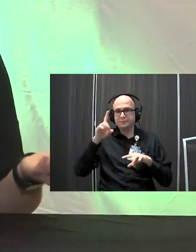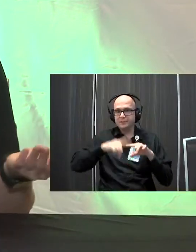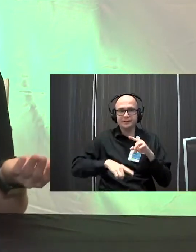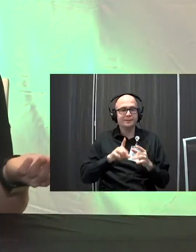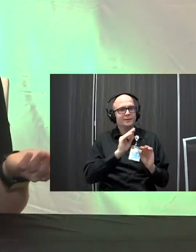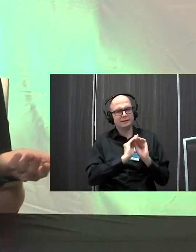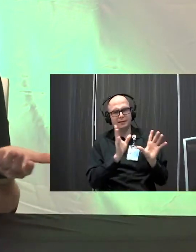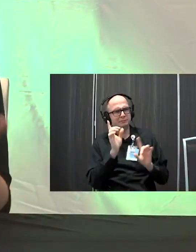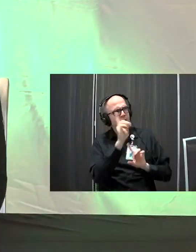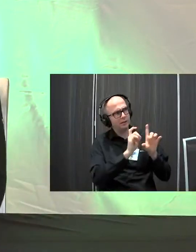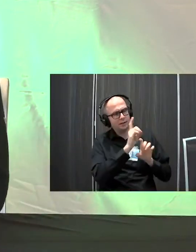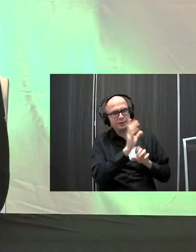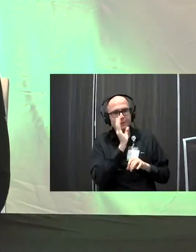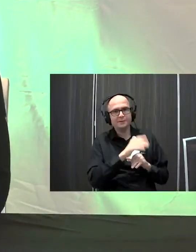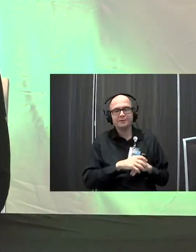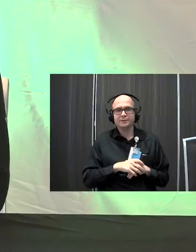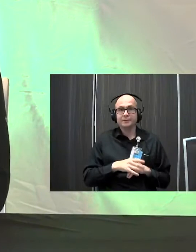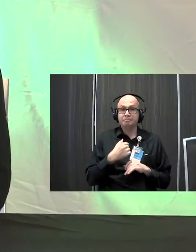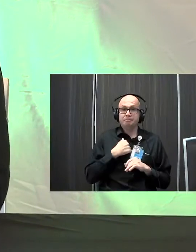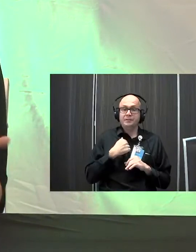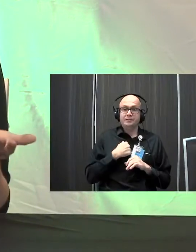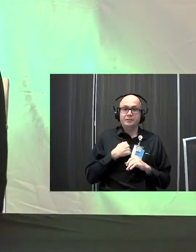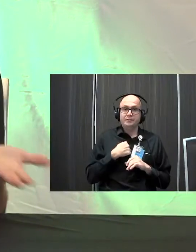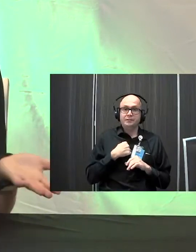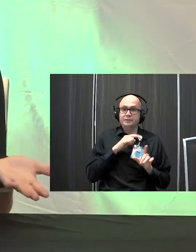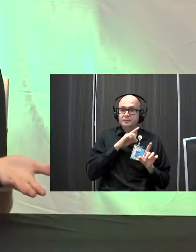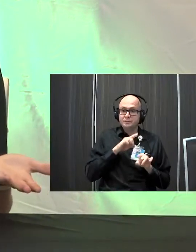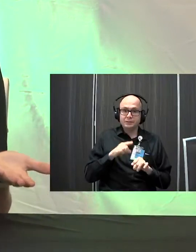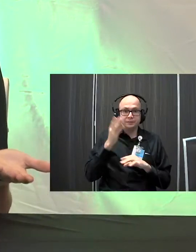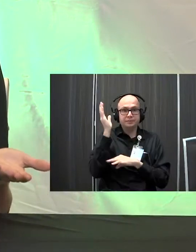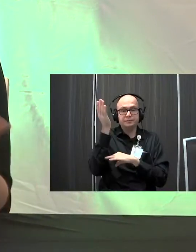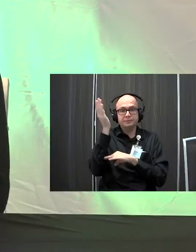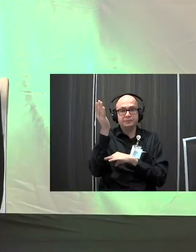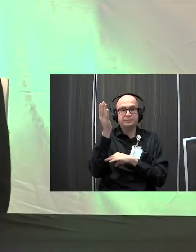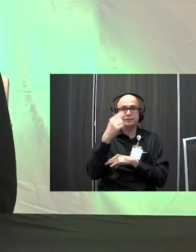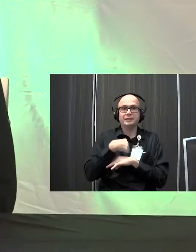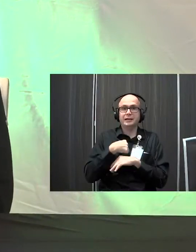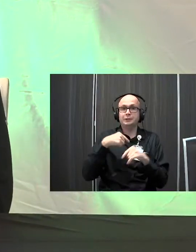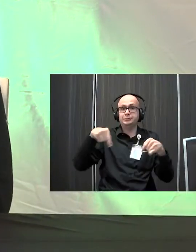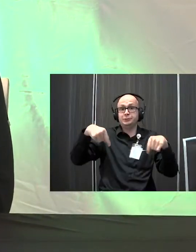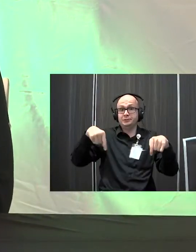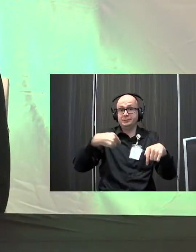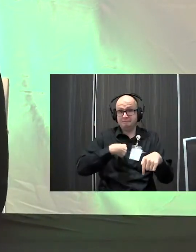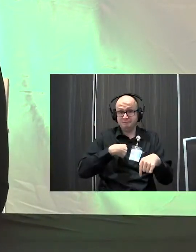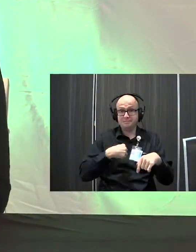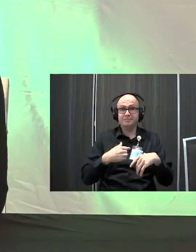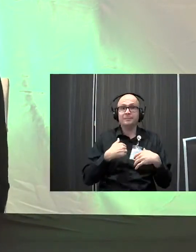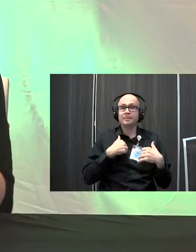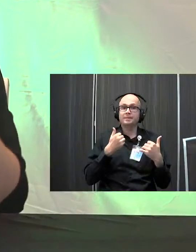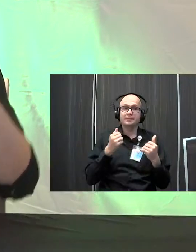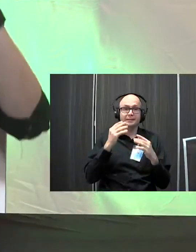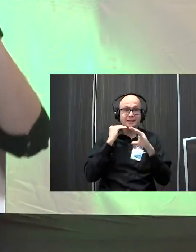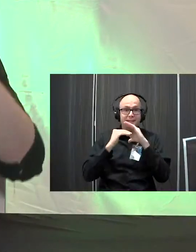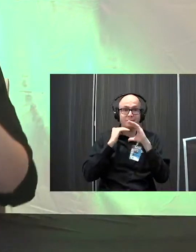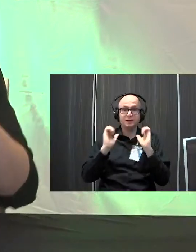course they're going to ask someone else. So for me, coming down here to do this presentation, I was nervous about it, and I probably checked the email